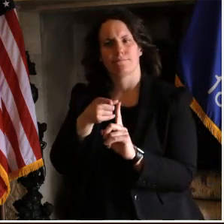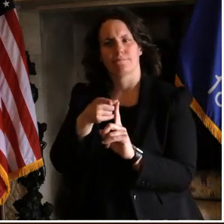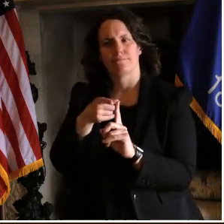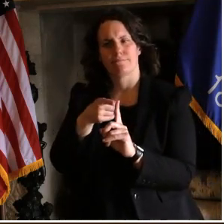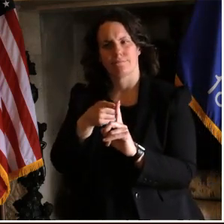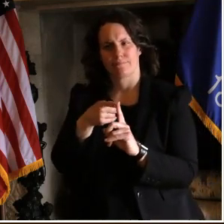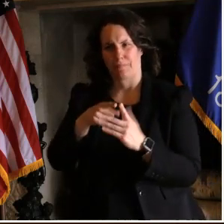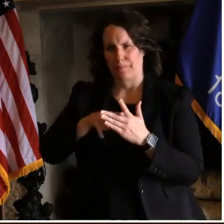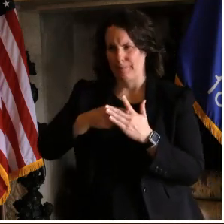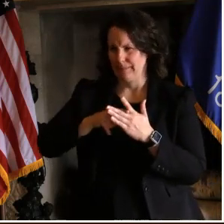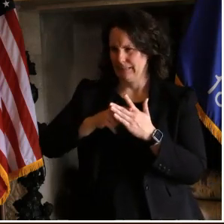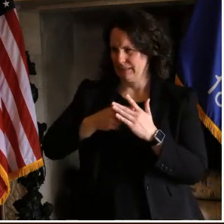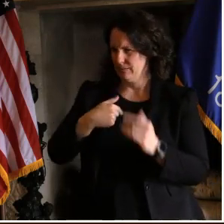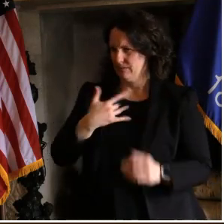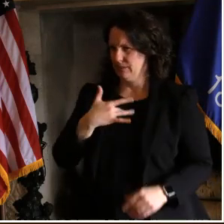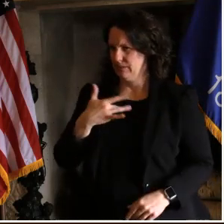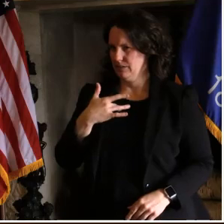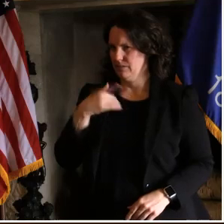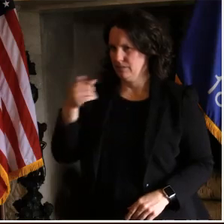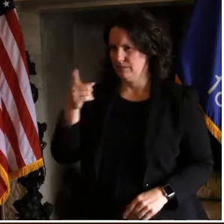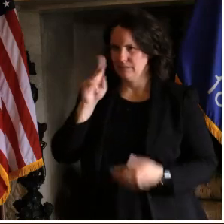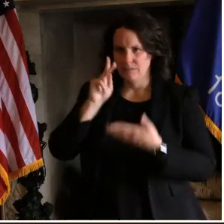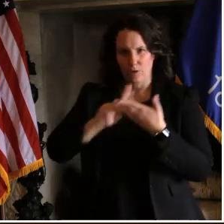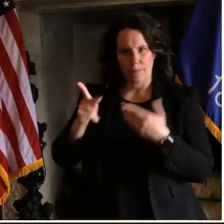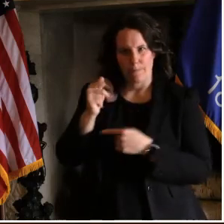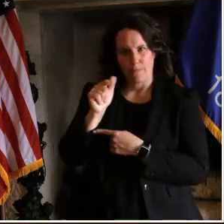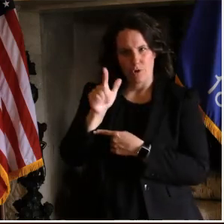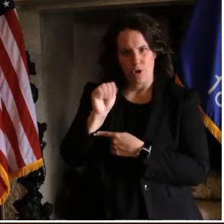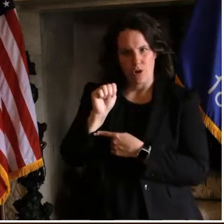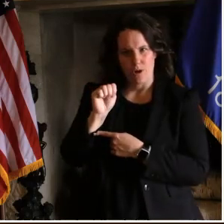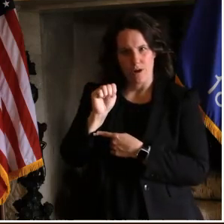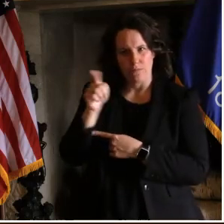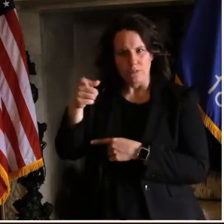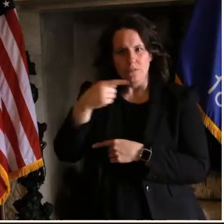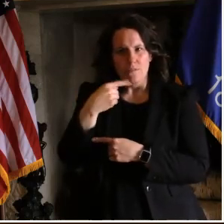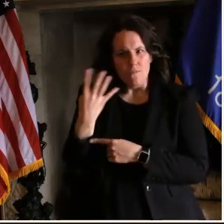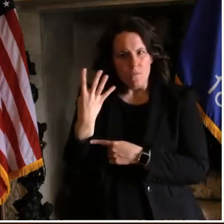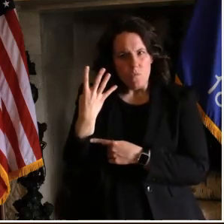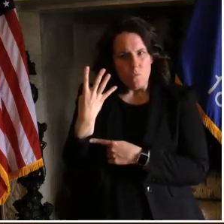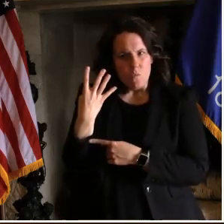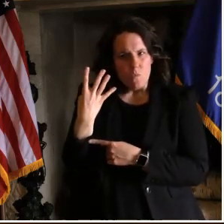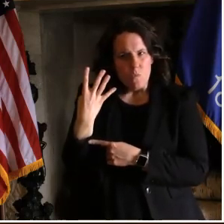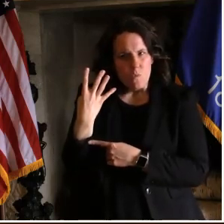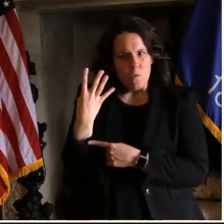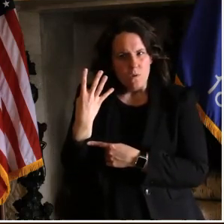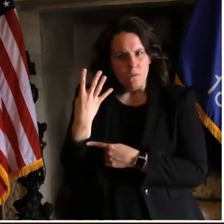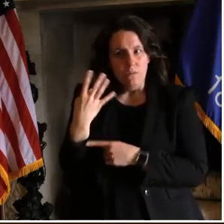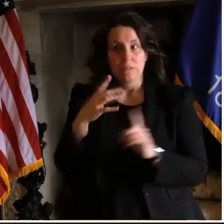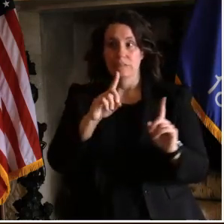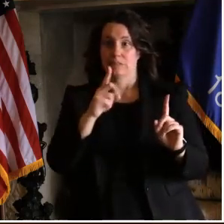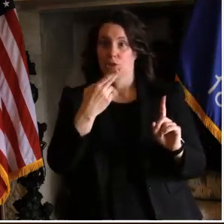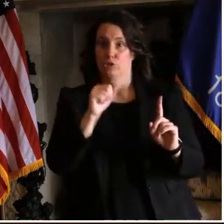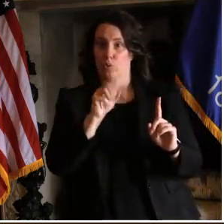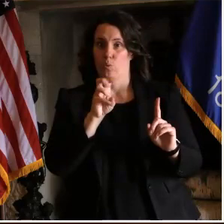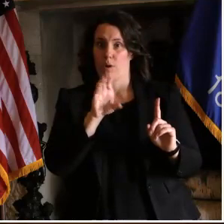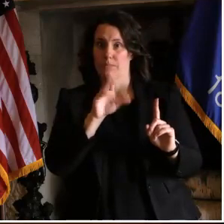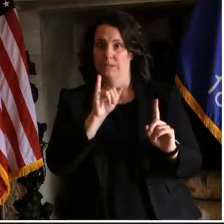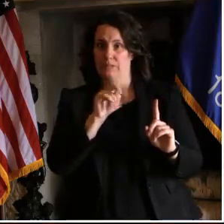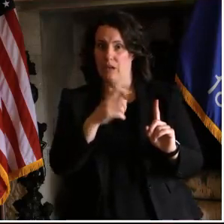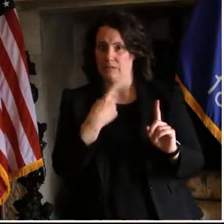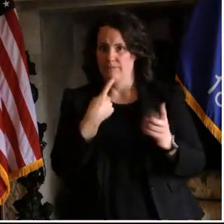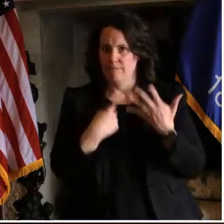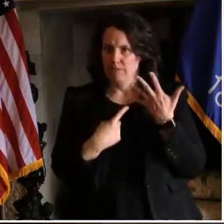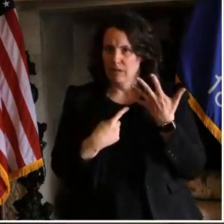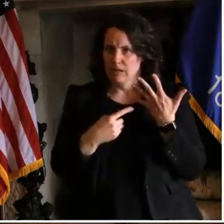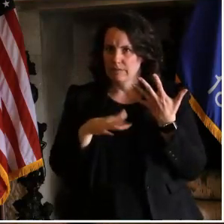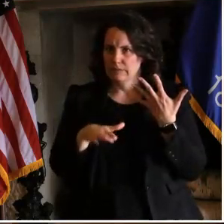Palm said there was 4 deaths, and I'm looking on the website, the DHS website, and it says 5. Can you let me know if it's 4